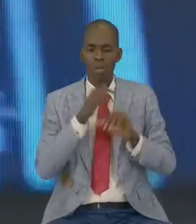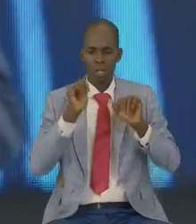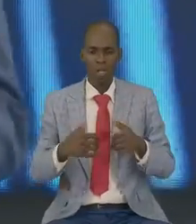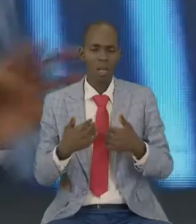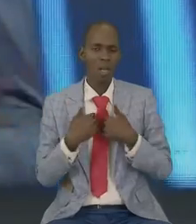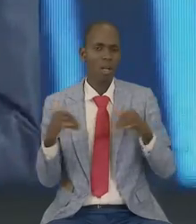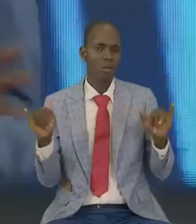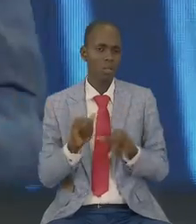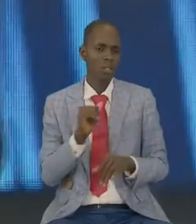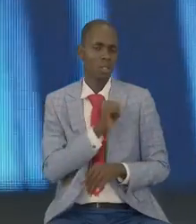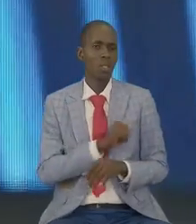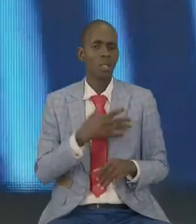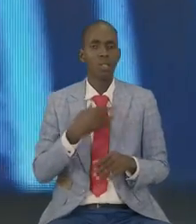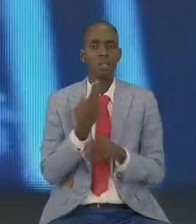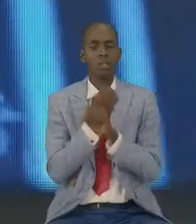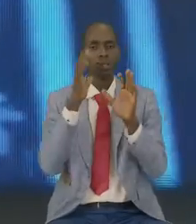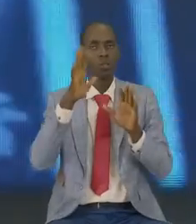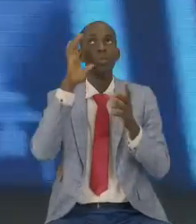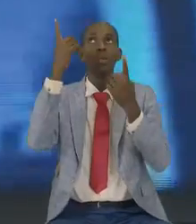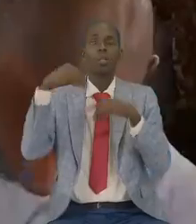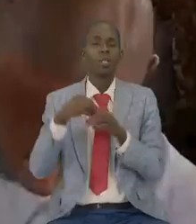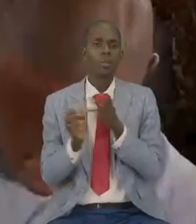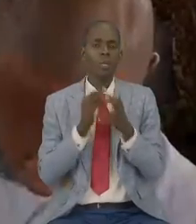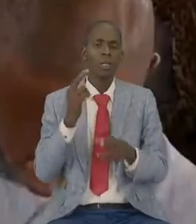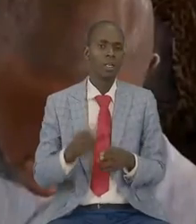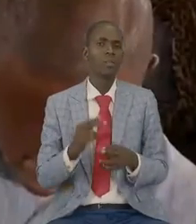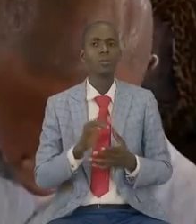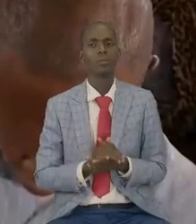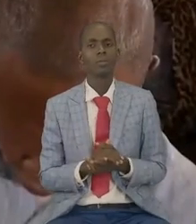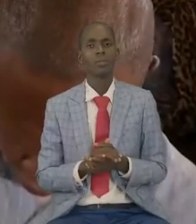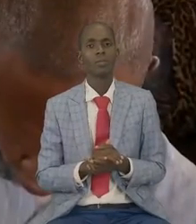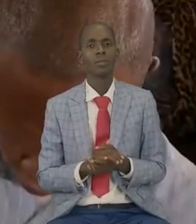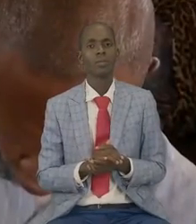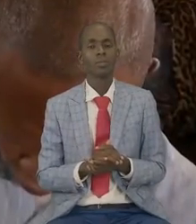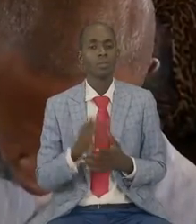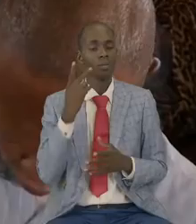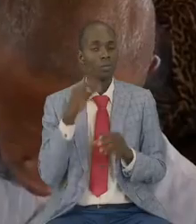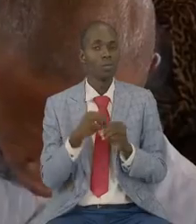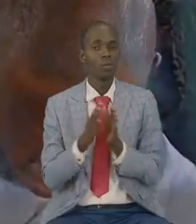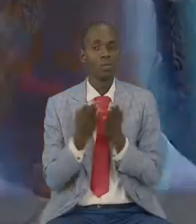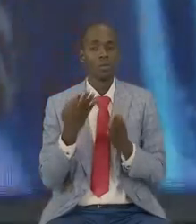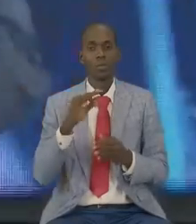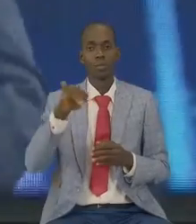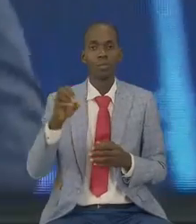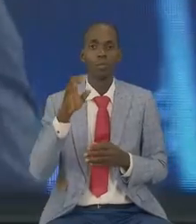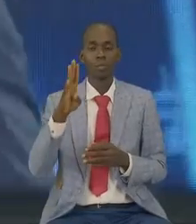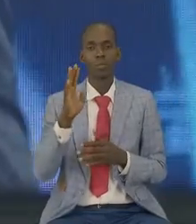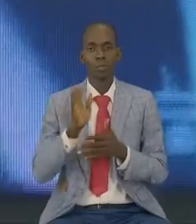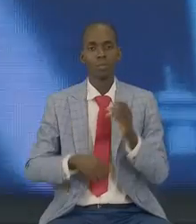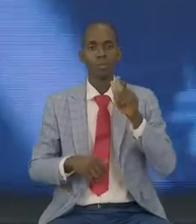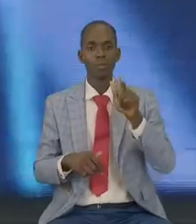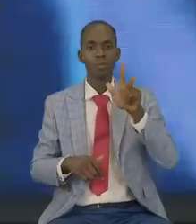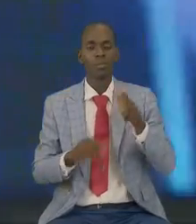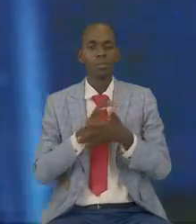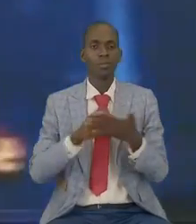attitude, and the Redeemer will come in Jesus' name. Hey, look at Job chapter 3, verse 20.